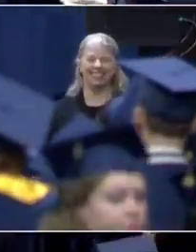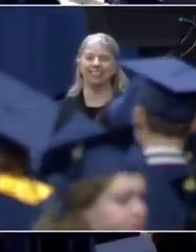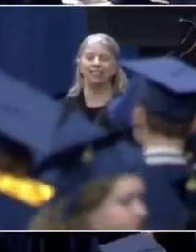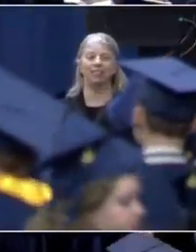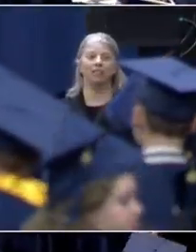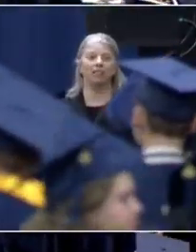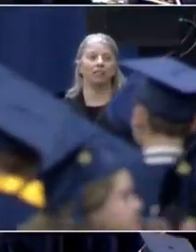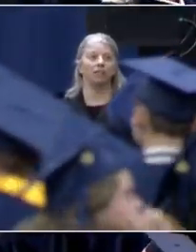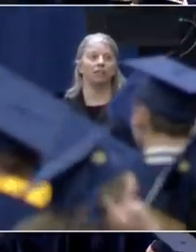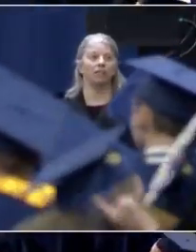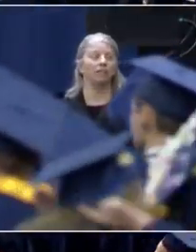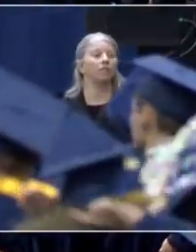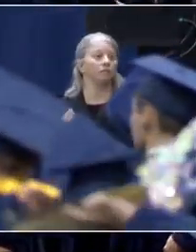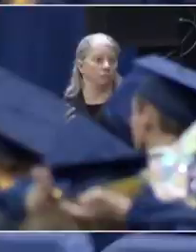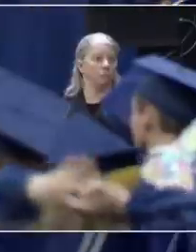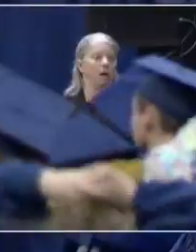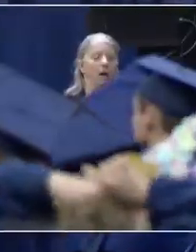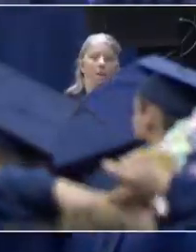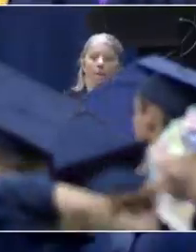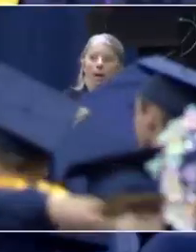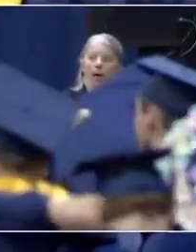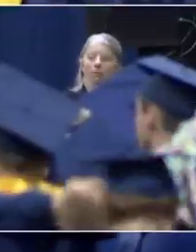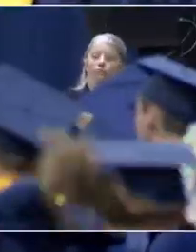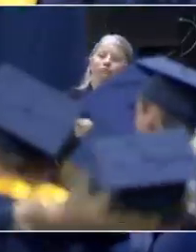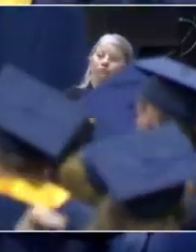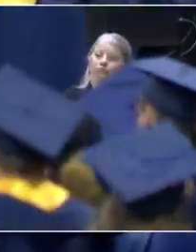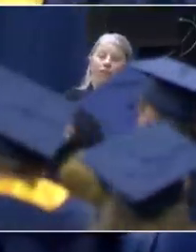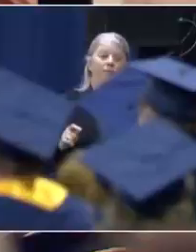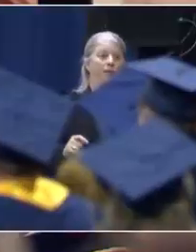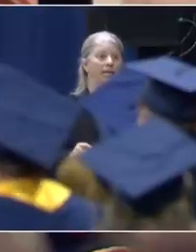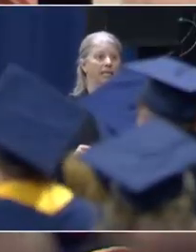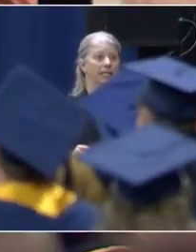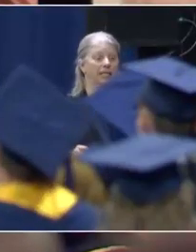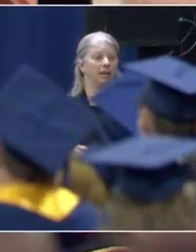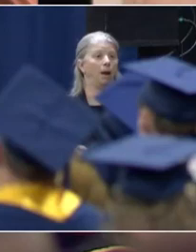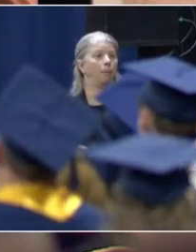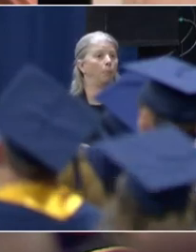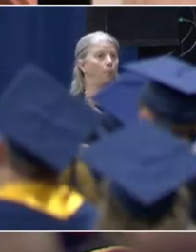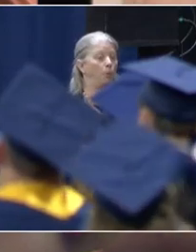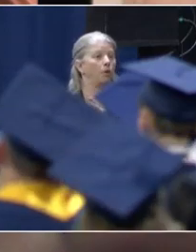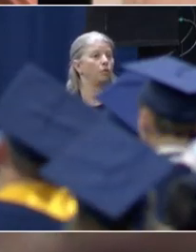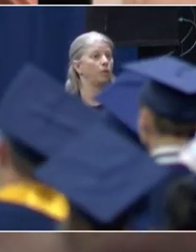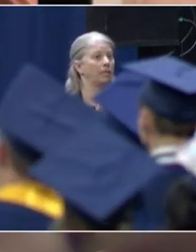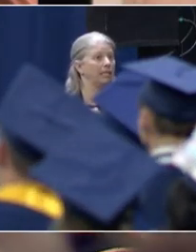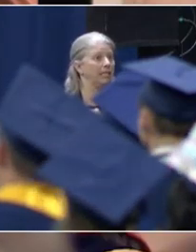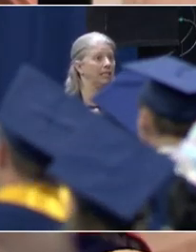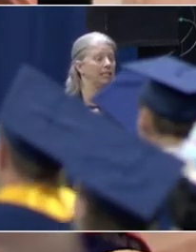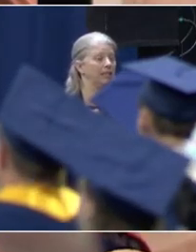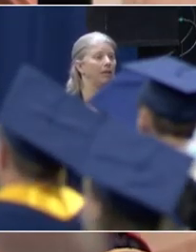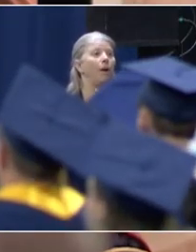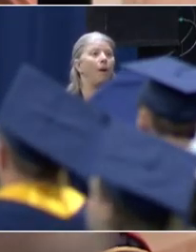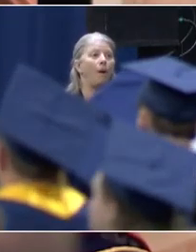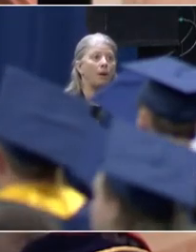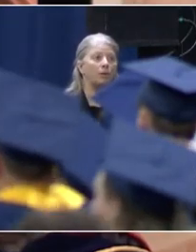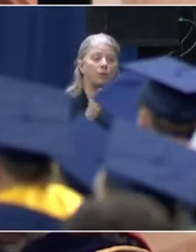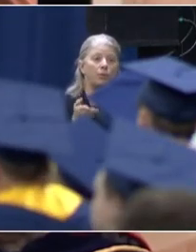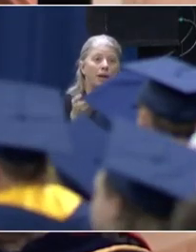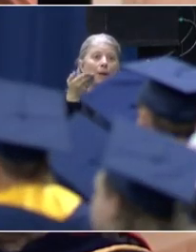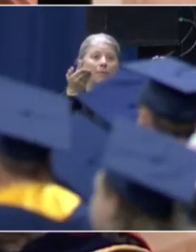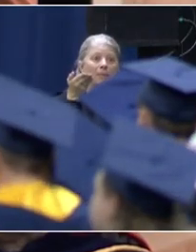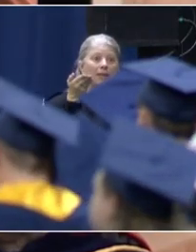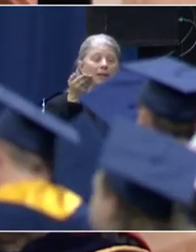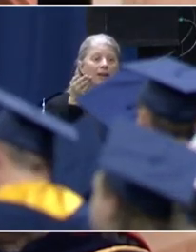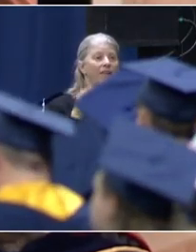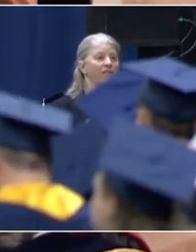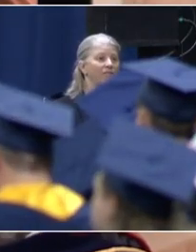By the virtue of the authority vested in me by the Board of Trustees, and upon the recommendation of